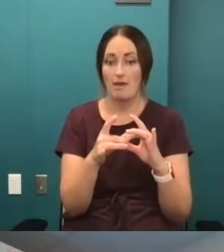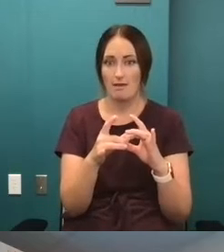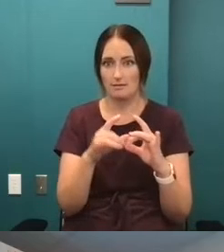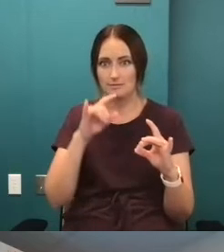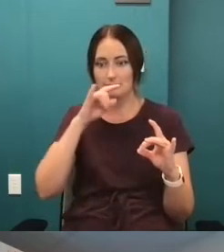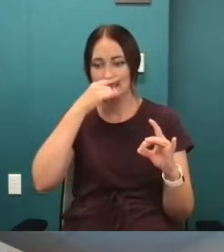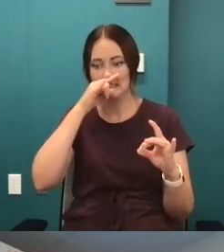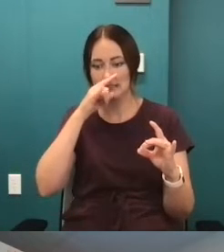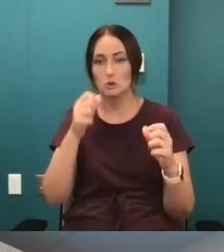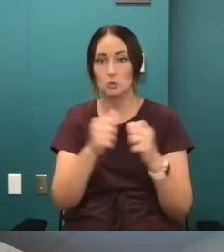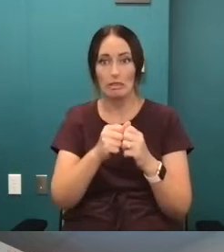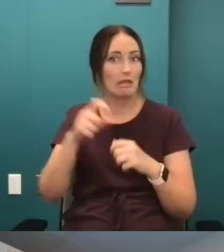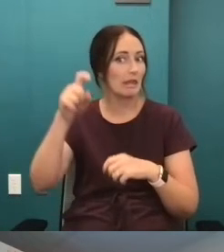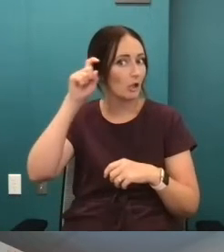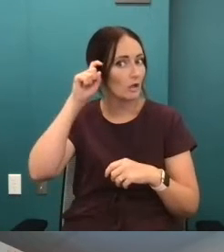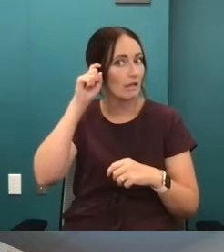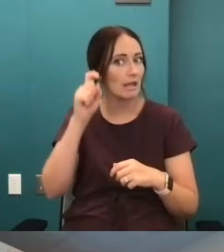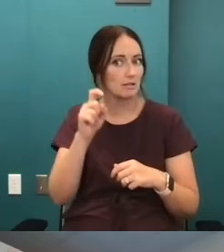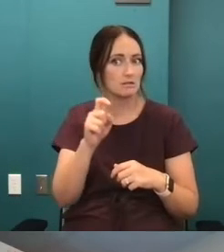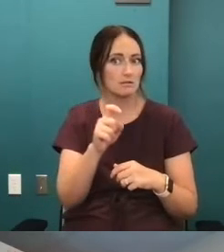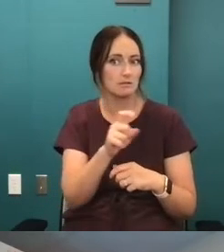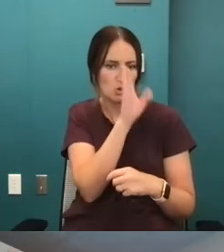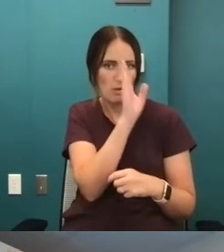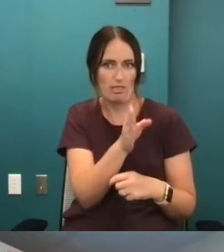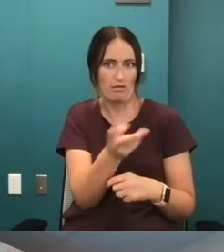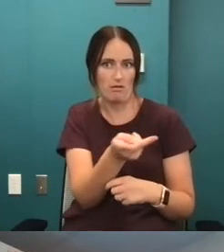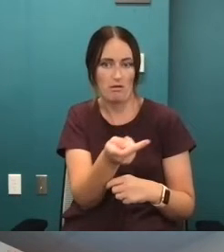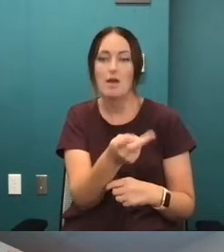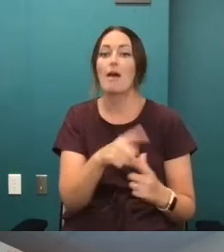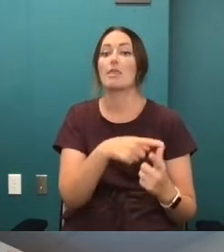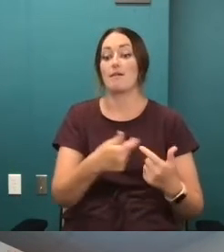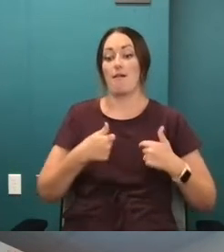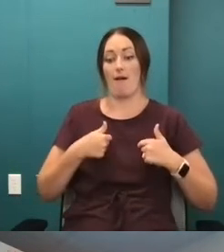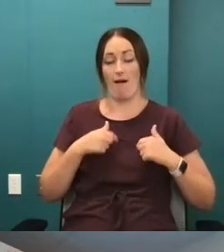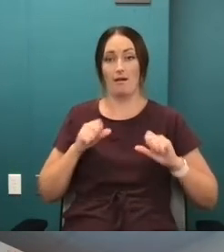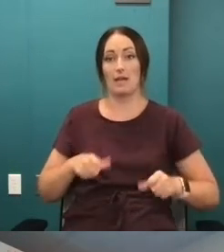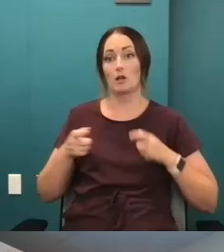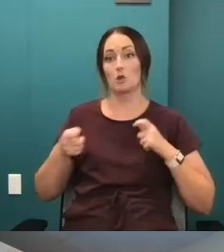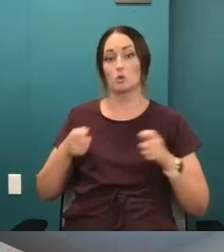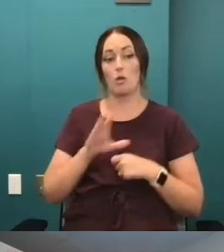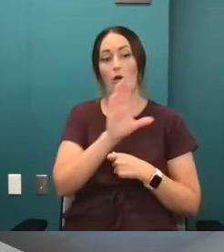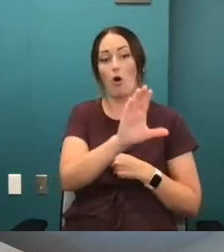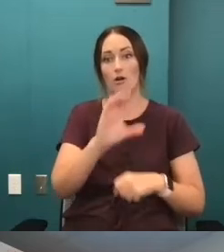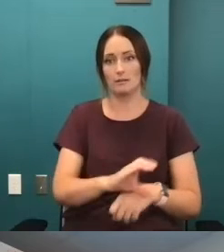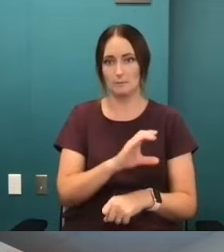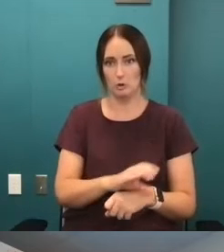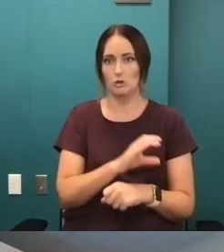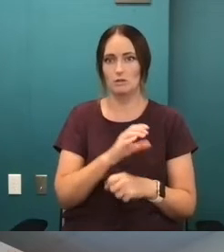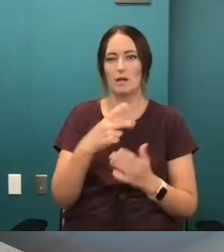aids directly, and then I can control her computer and do that type of